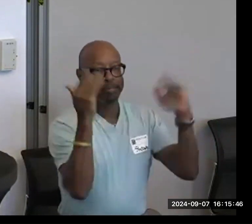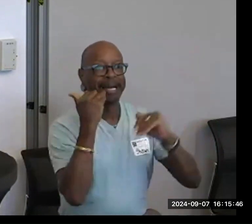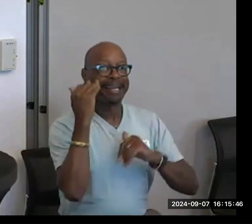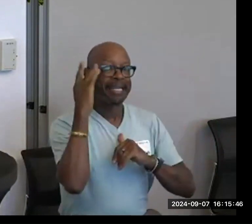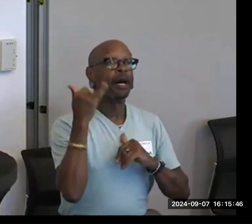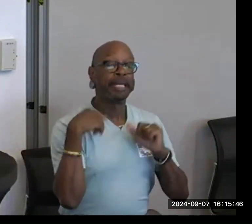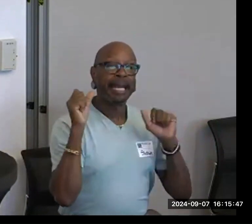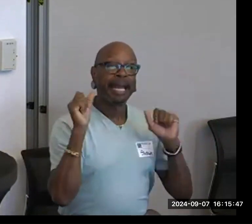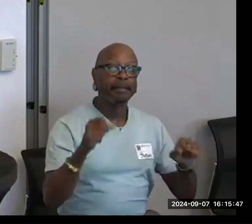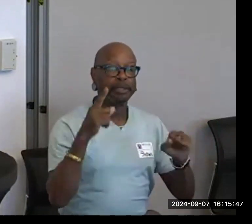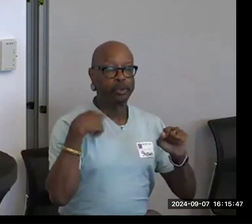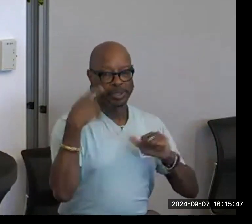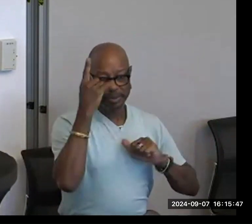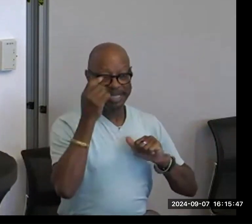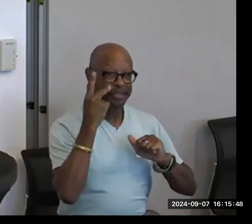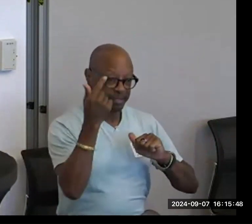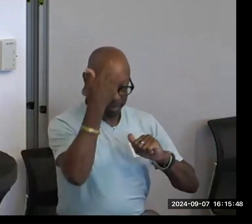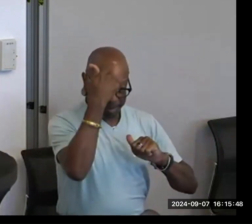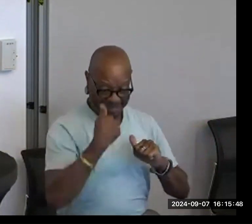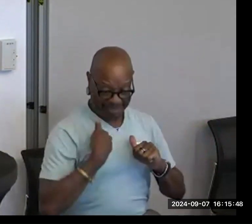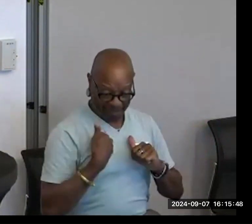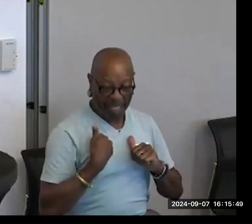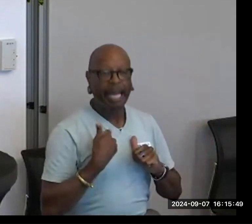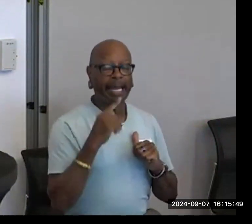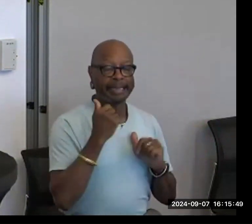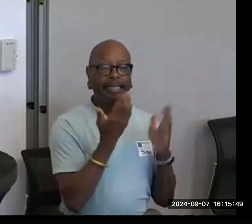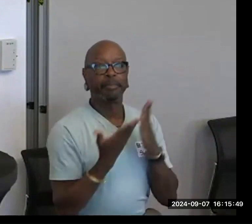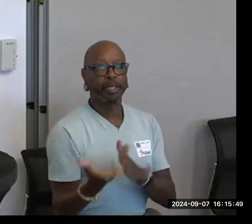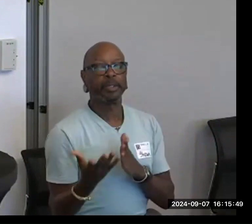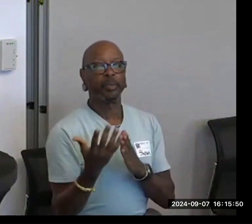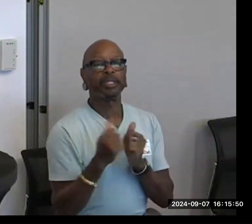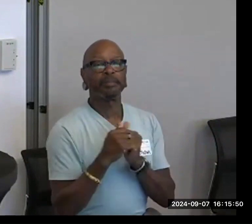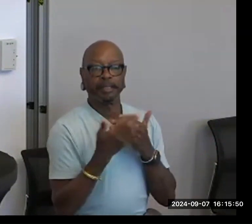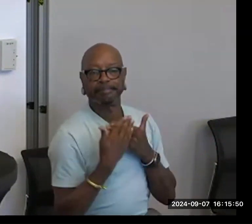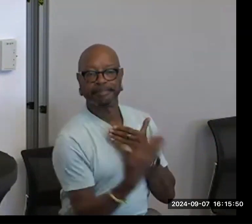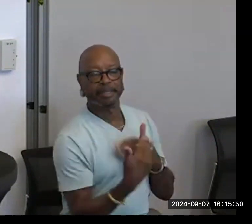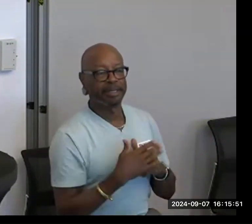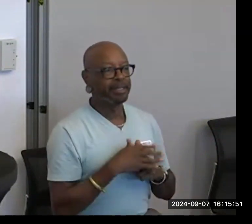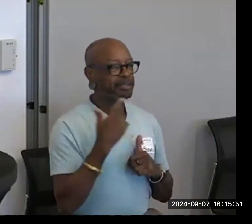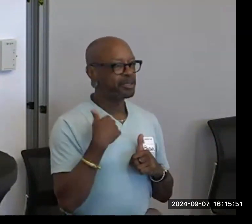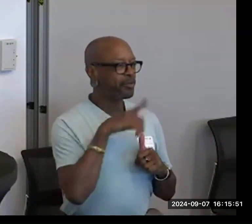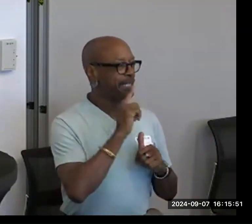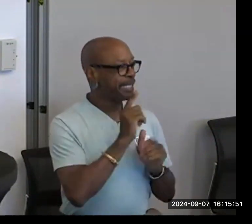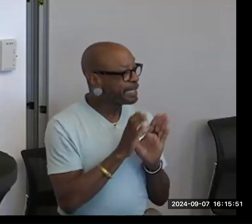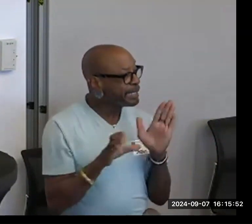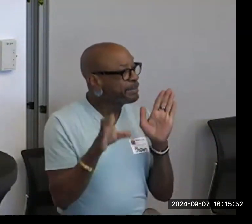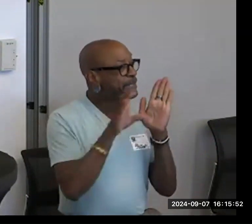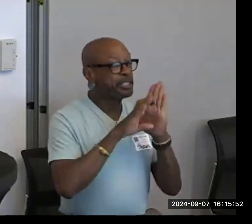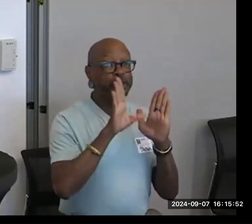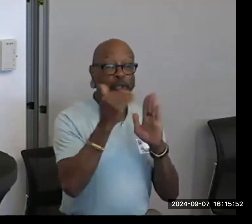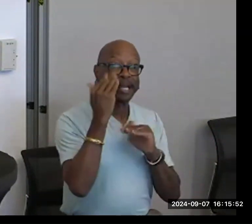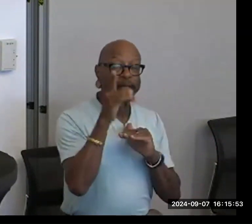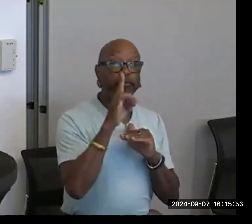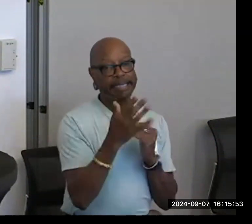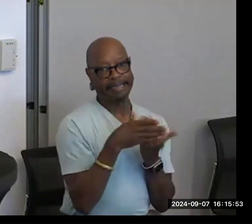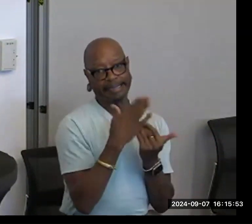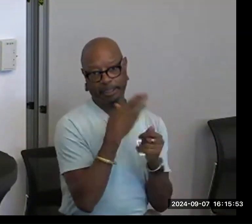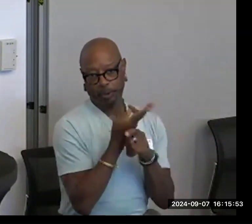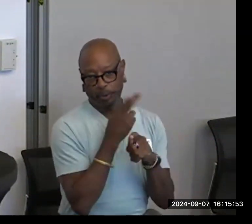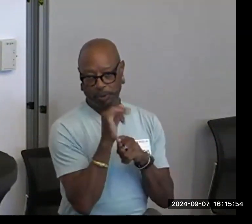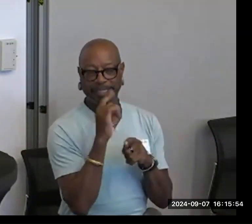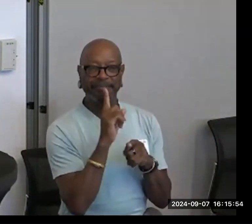with me, because the best place for images is in our heads. You can take them everywhere. They're very convenient, and